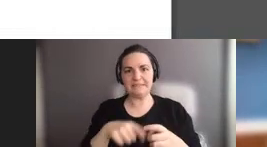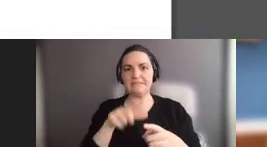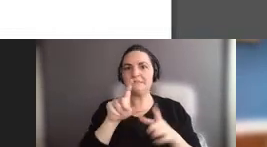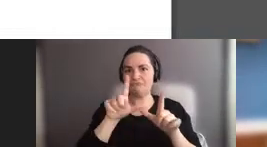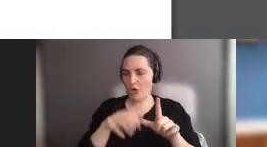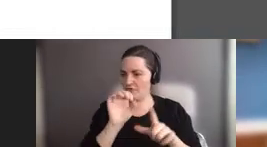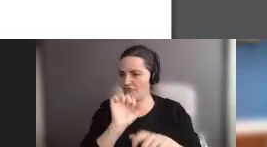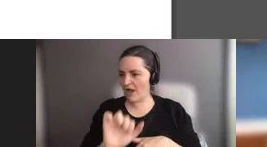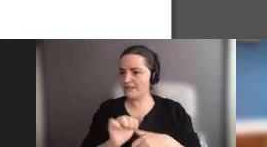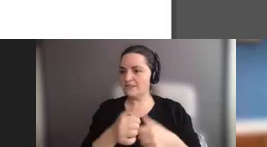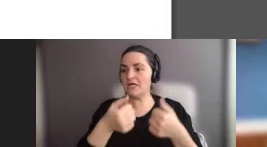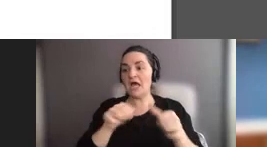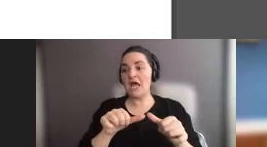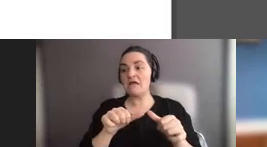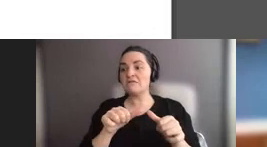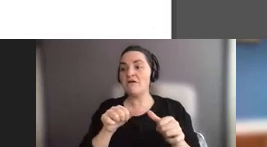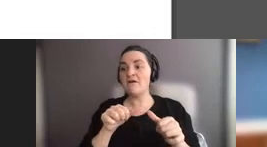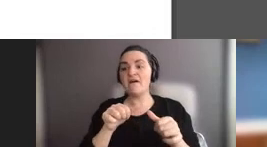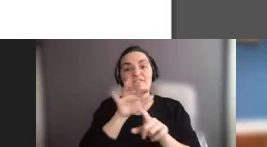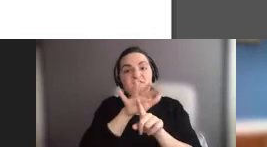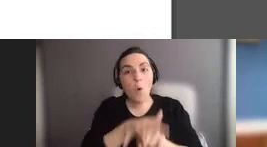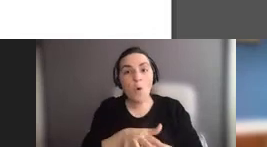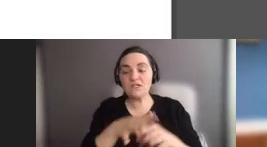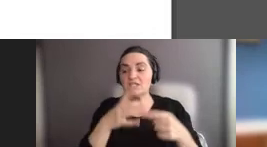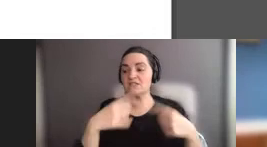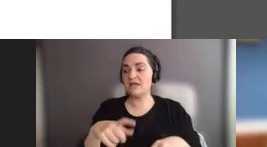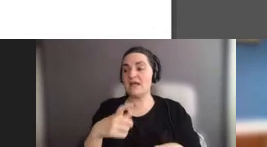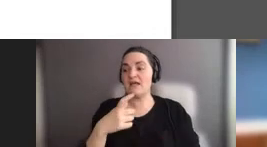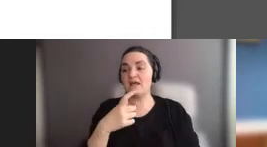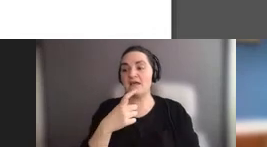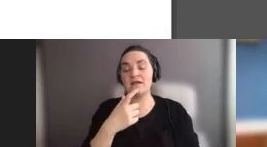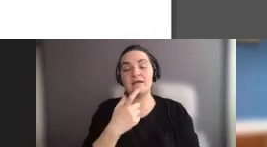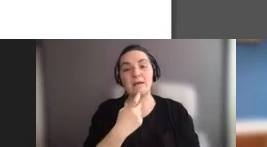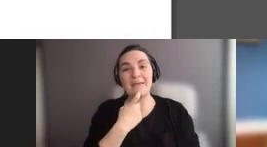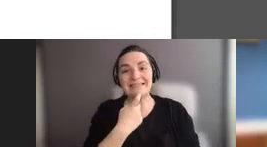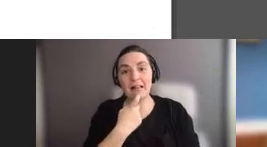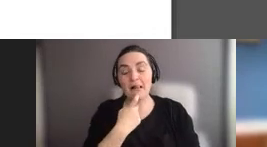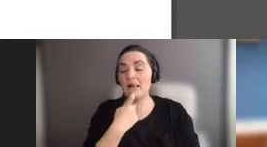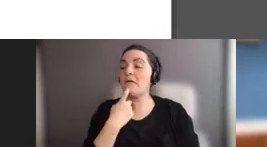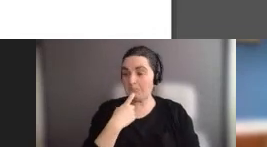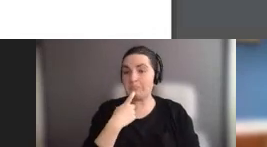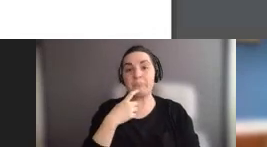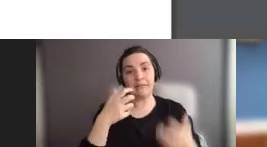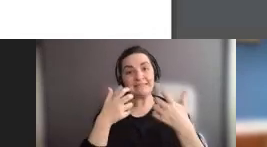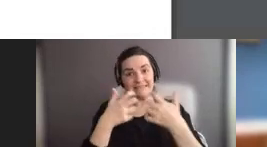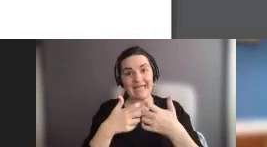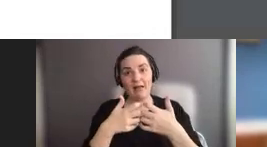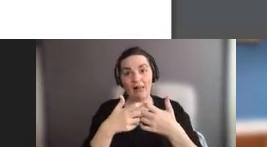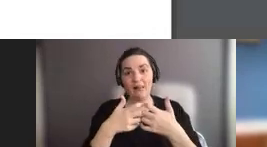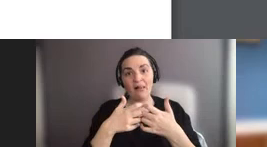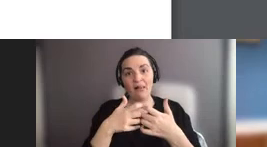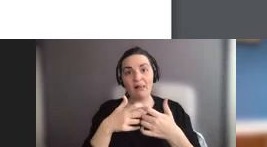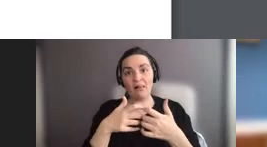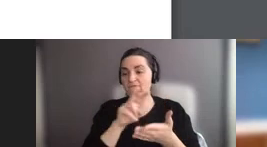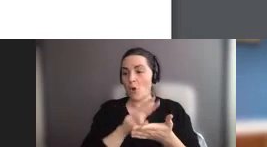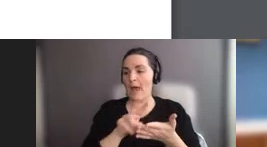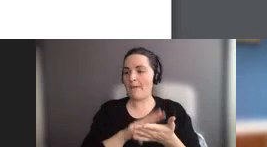copper, metals, all of those are technical vocabulary words. Includes at least